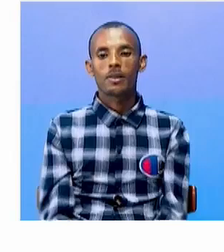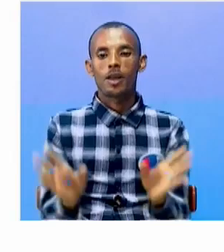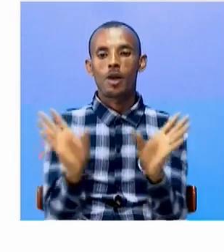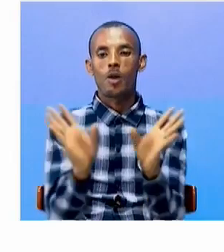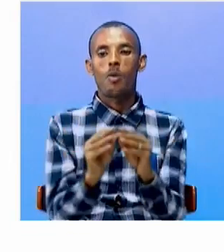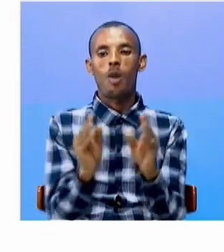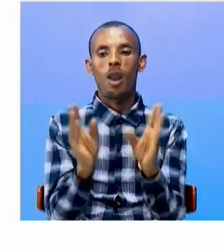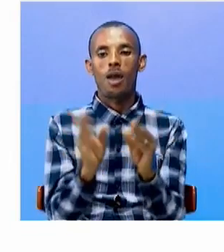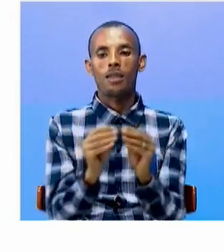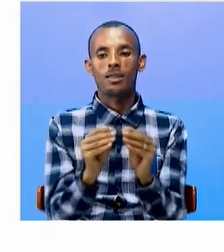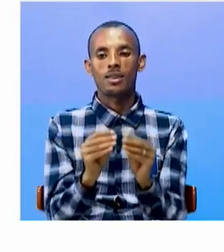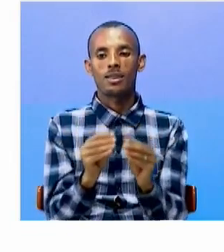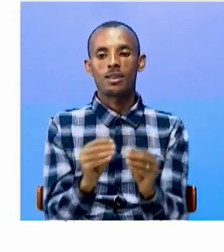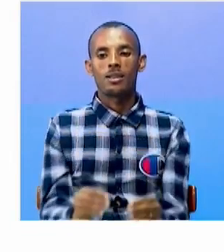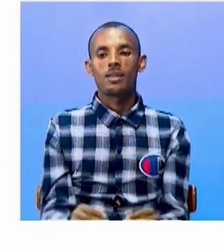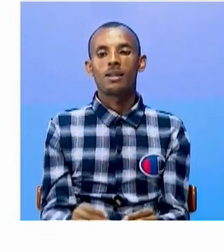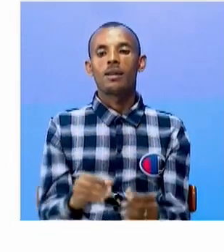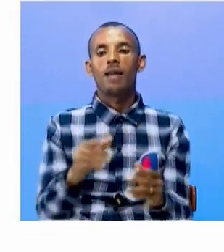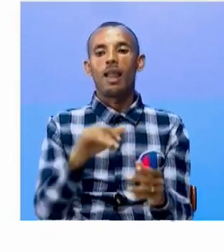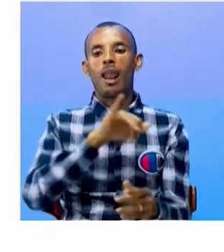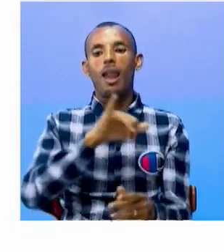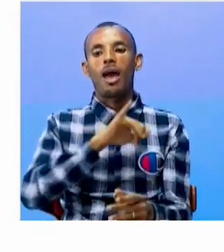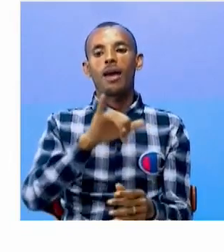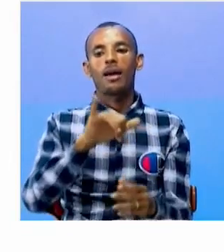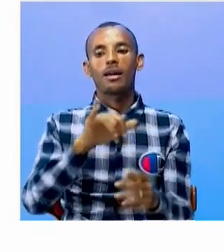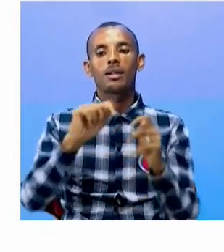Collect like